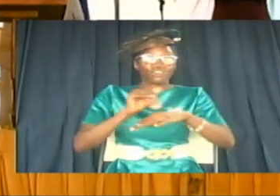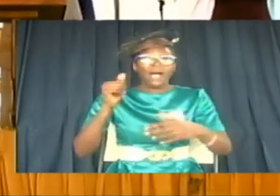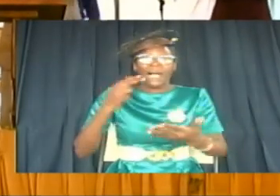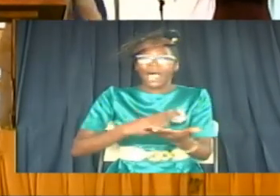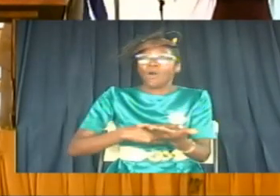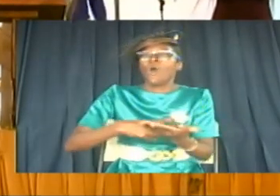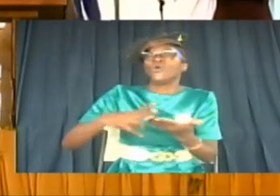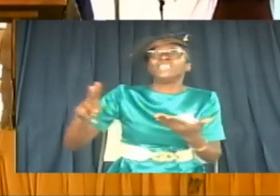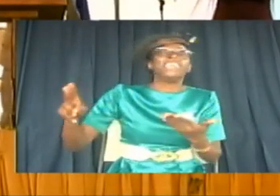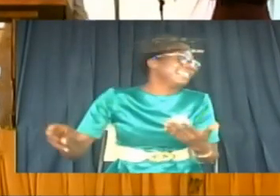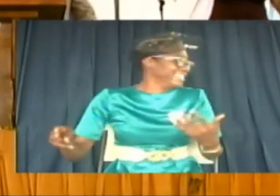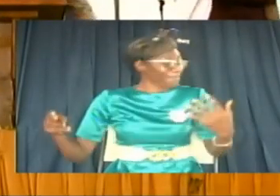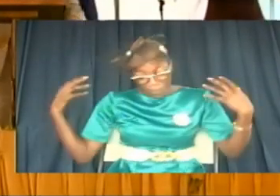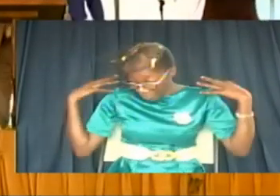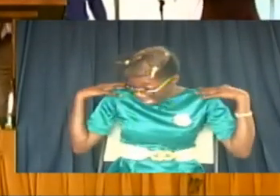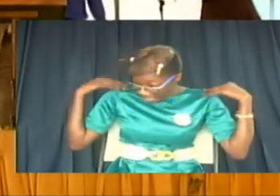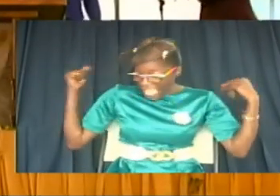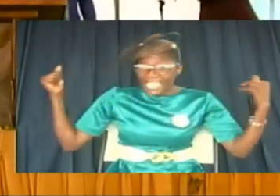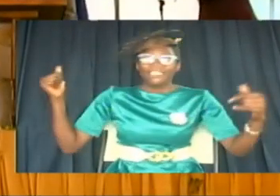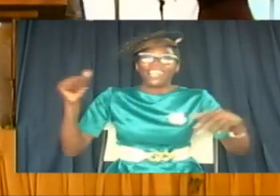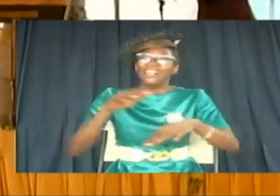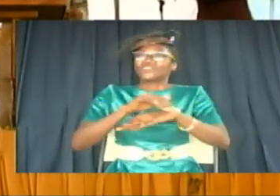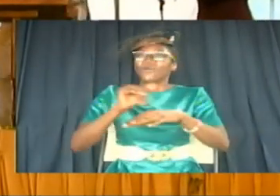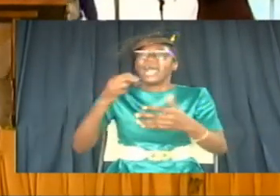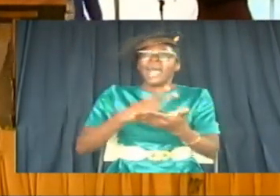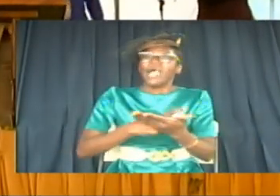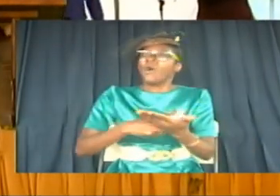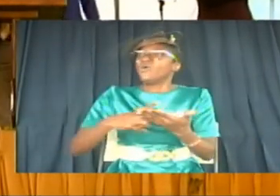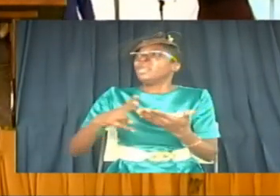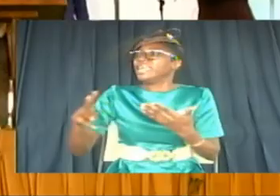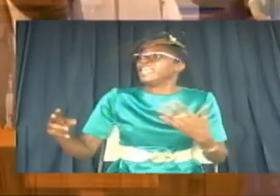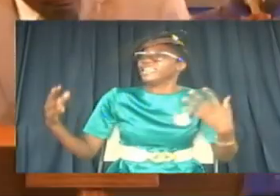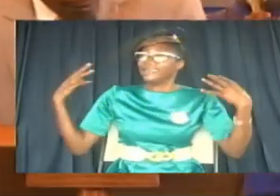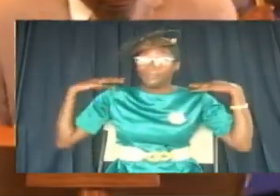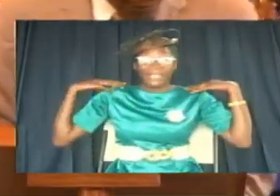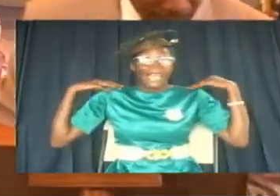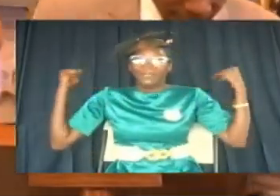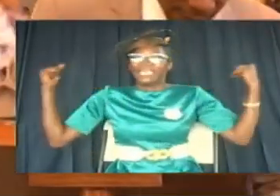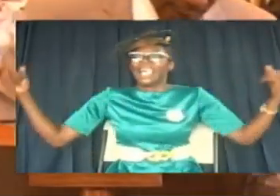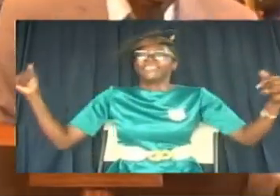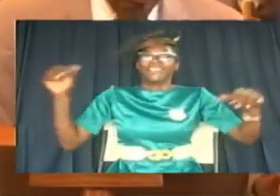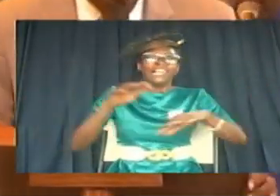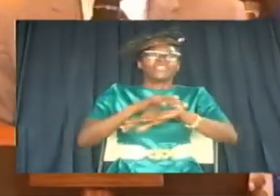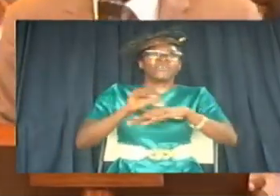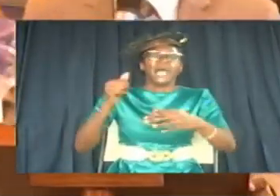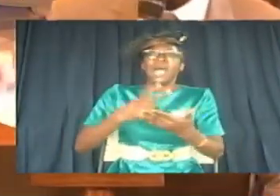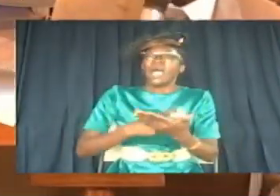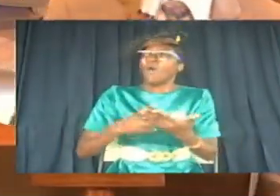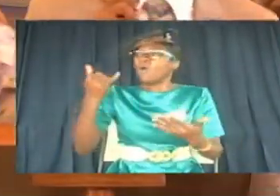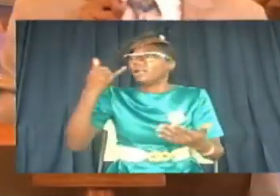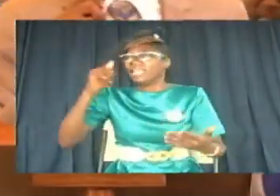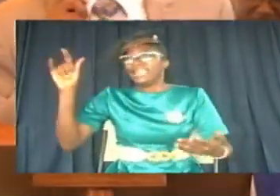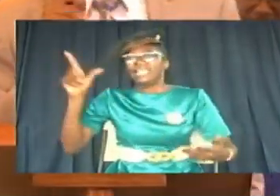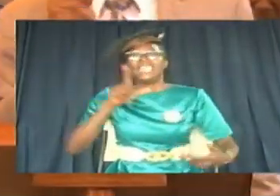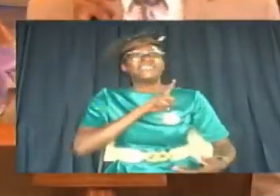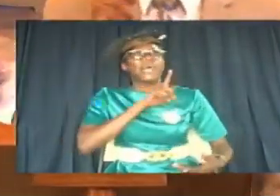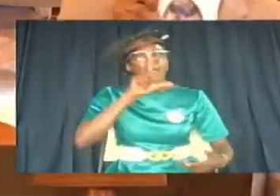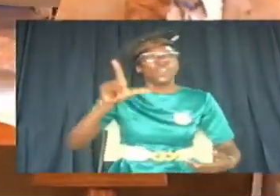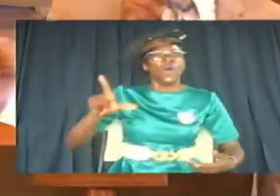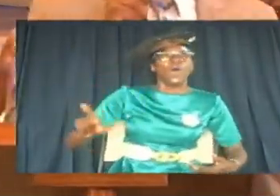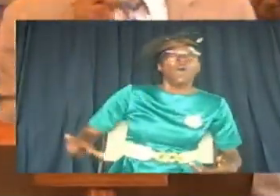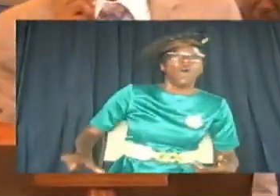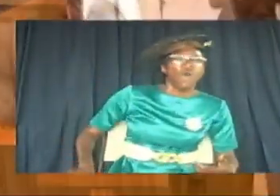holy. Cried holy. The angels cried holy. The angels cried holy. Yes. The angels cried holy is